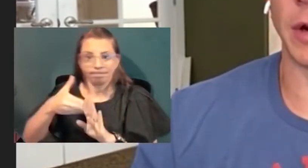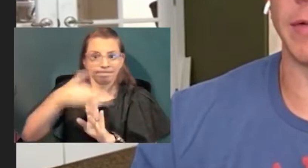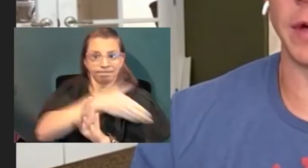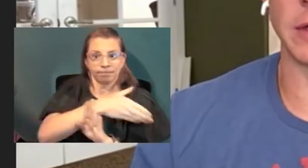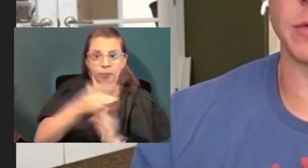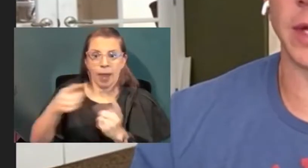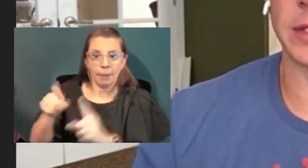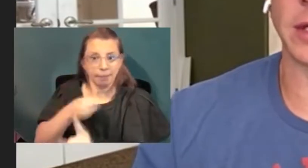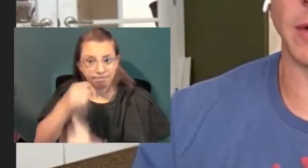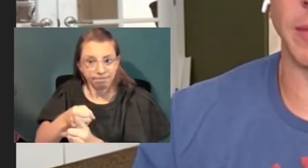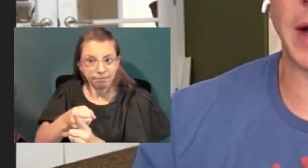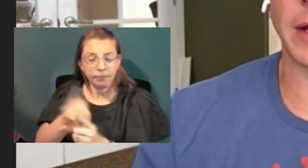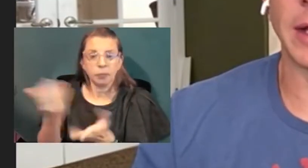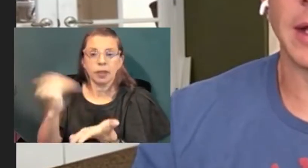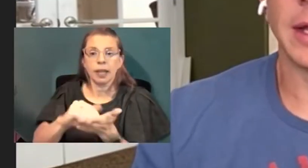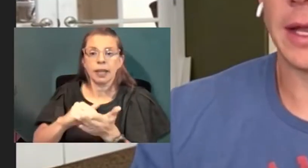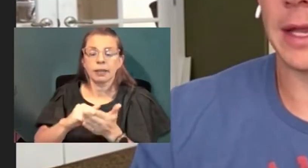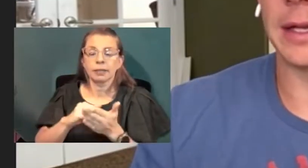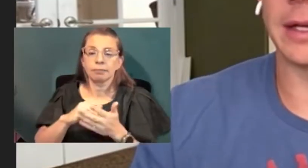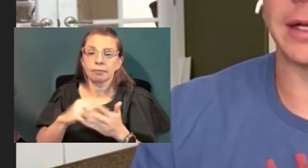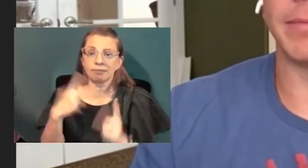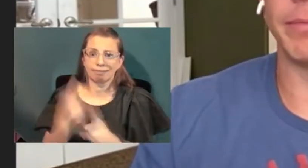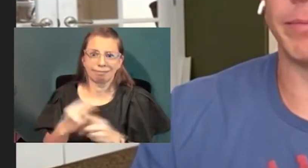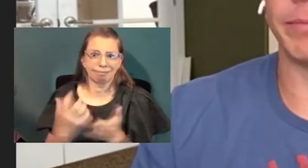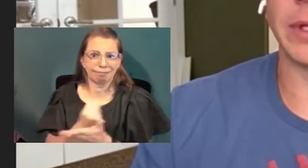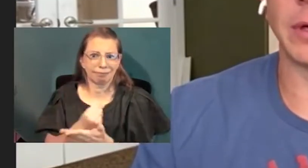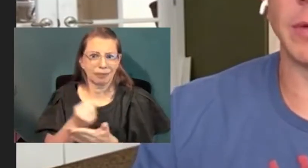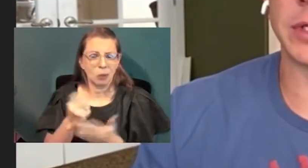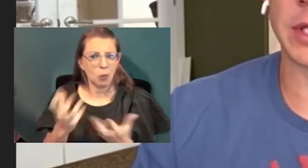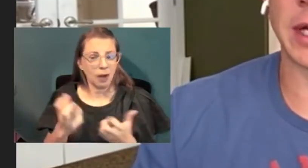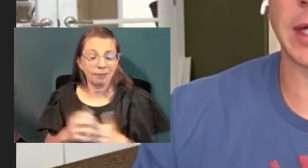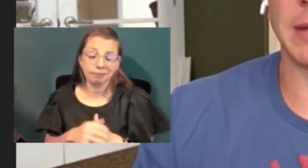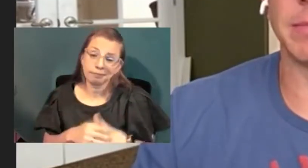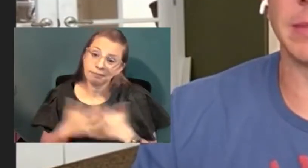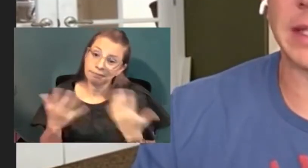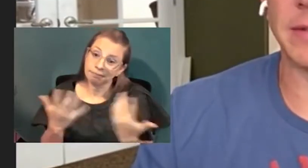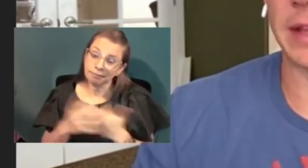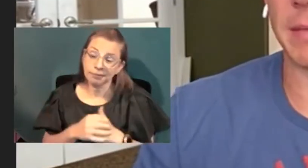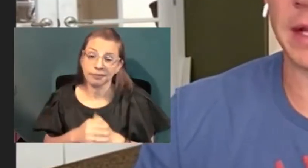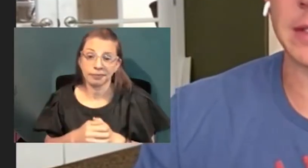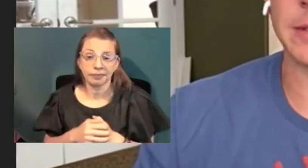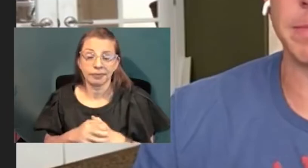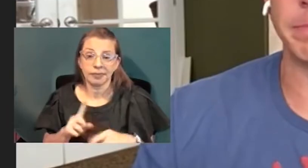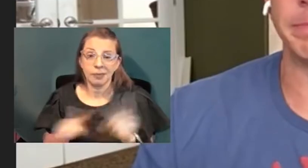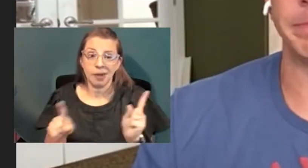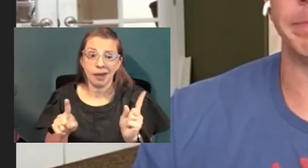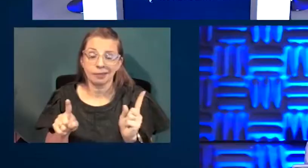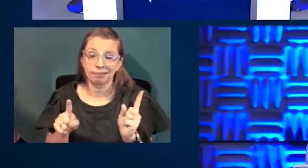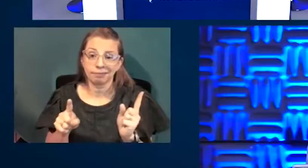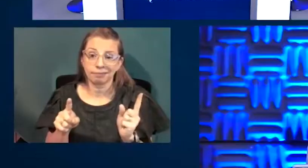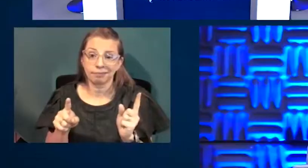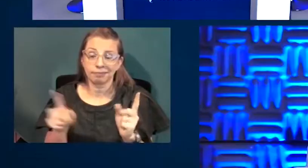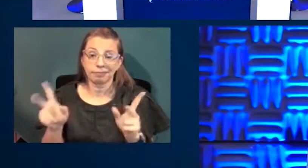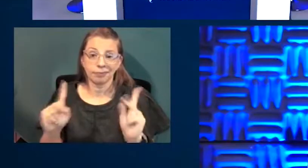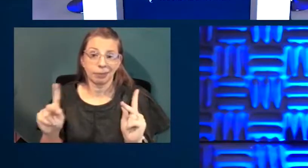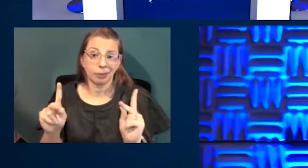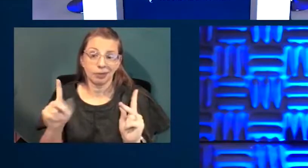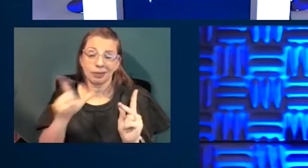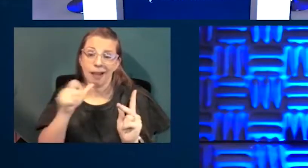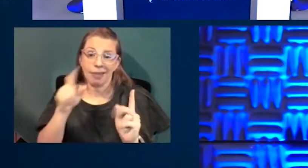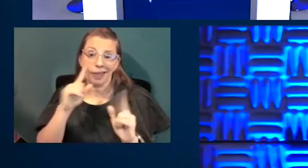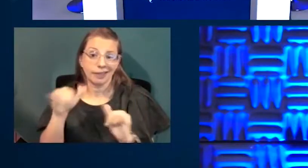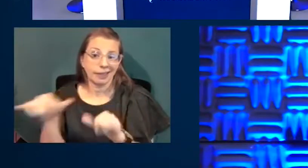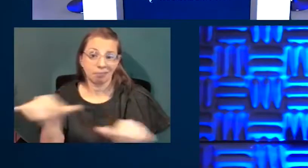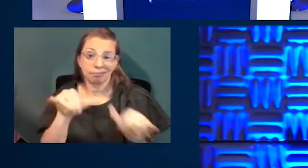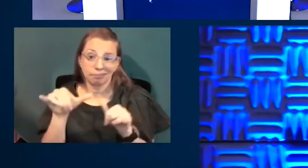vaccinated. So there are various ways to go about it. And, you know, we just got to keep giving that message. You know, here's what I would say